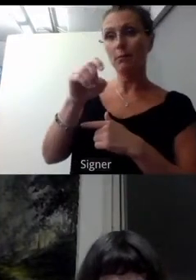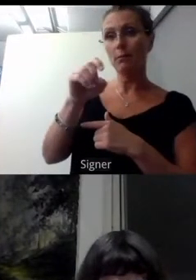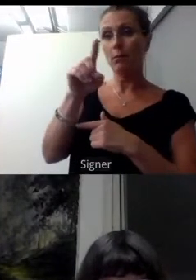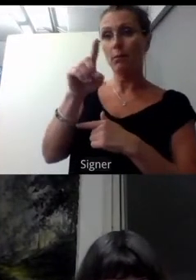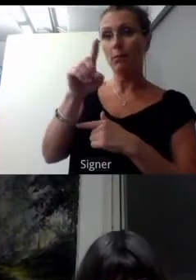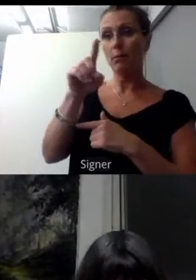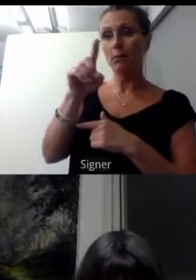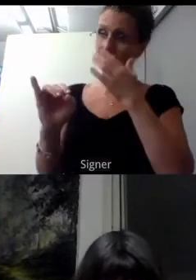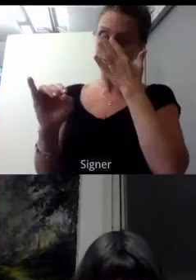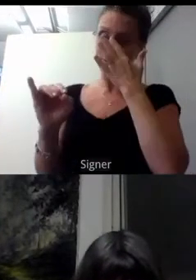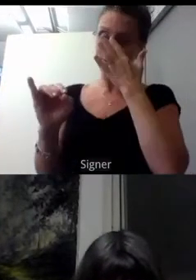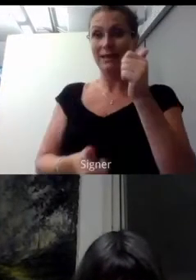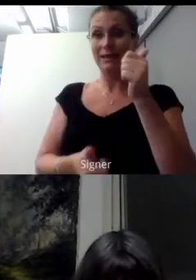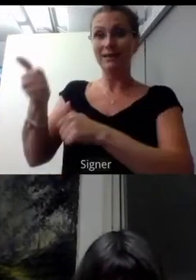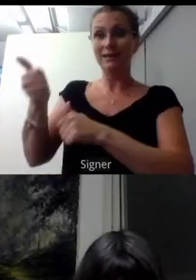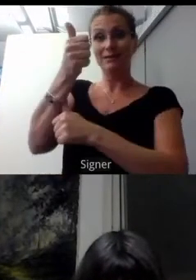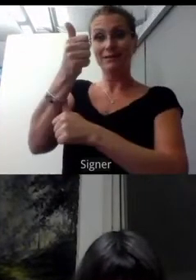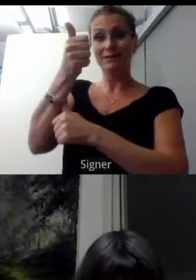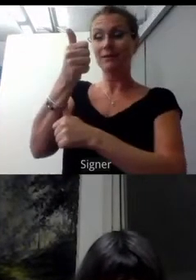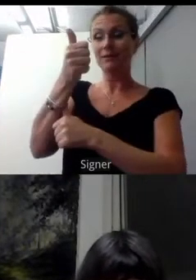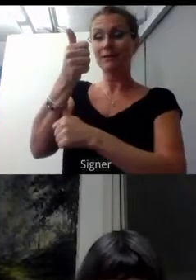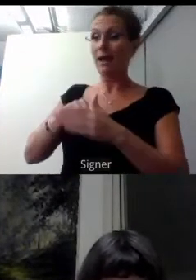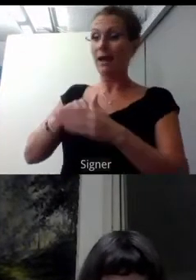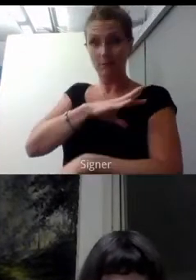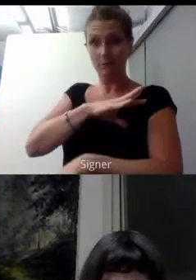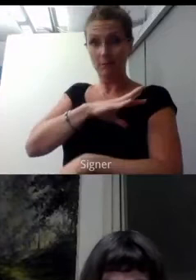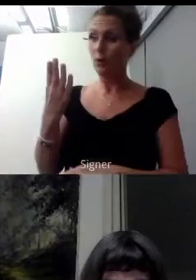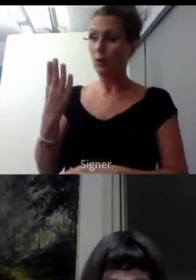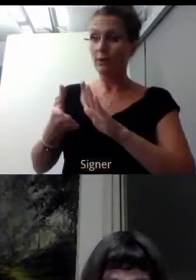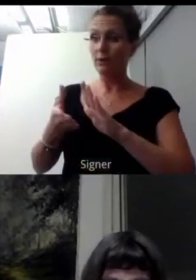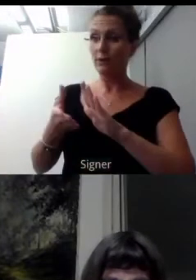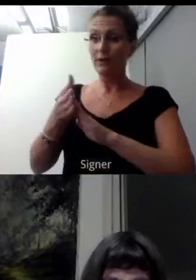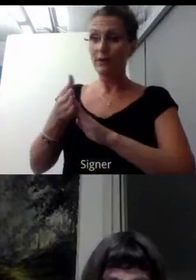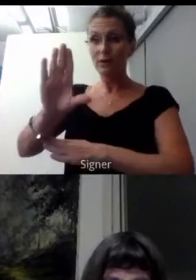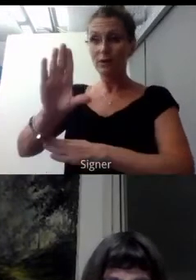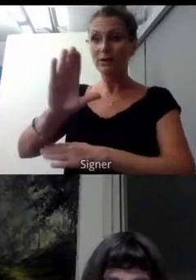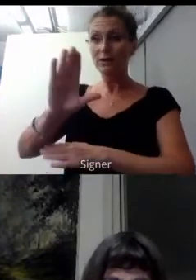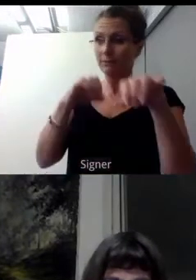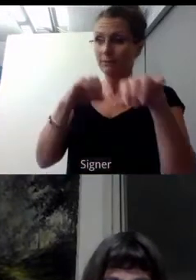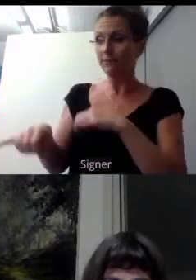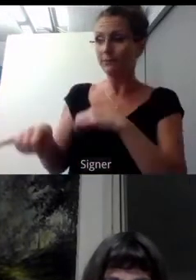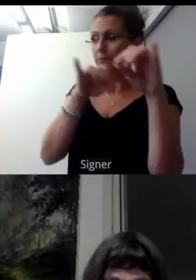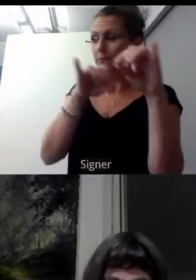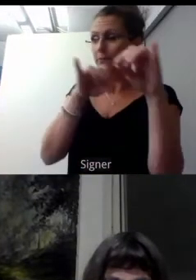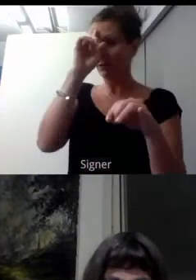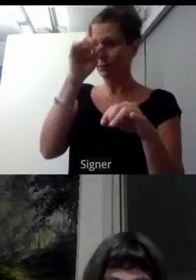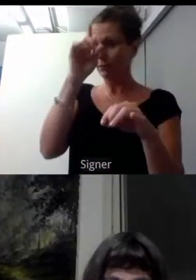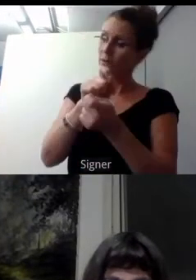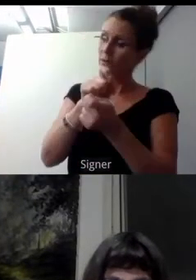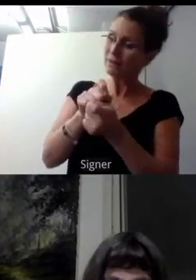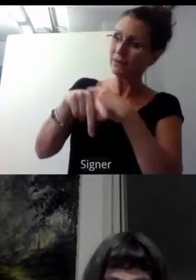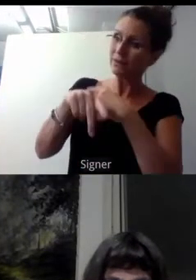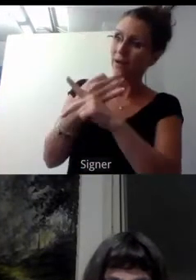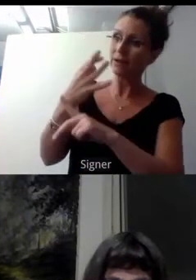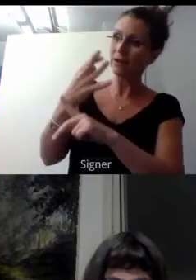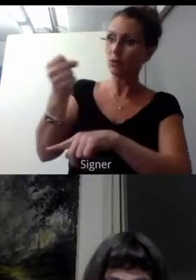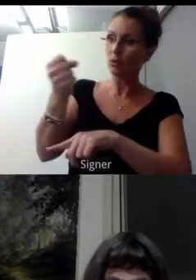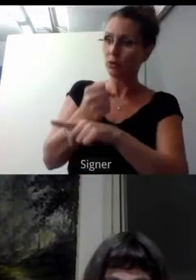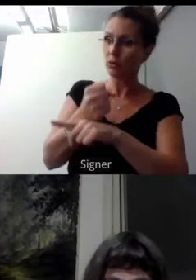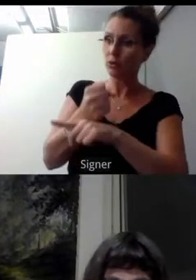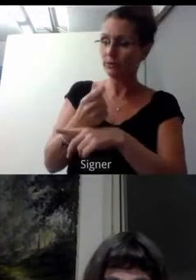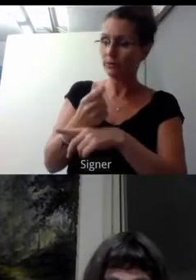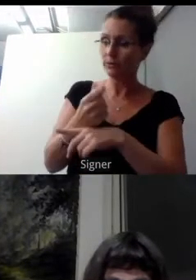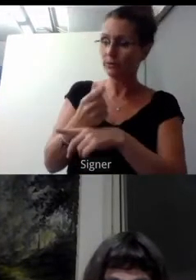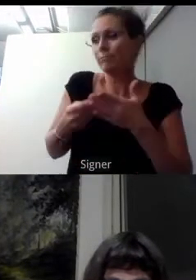is to set standards for certain kinds of procurement. We've learned from our